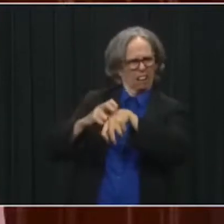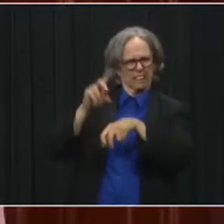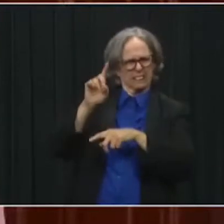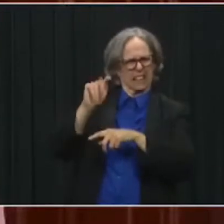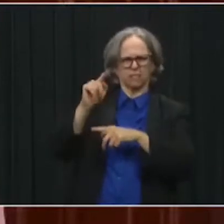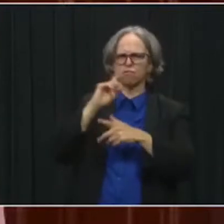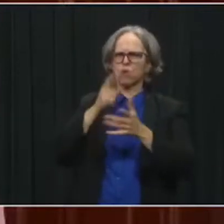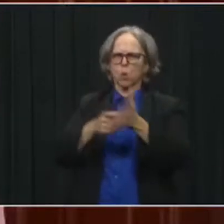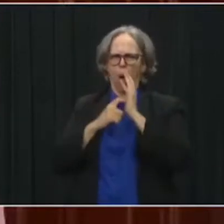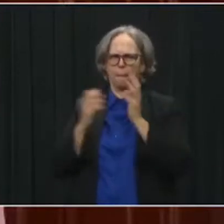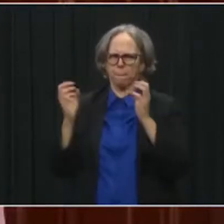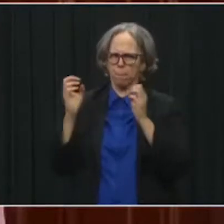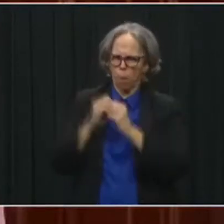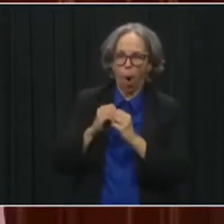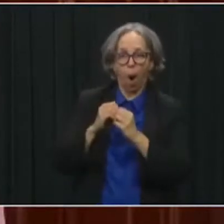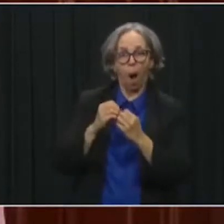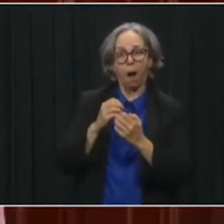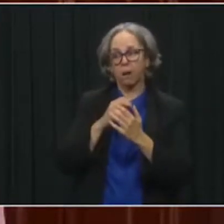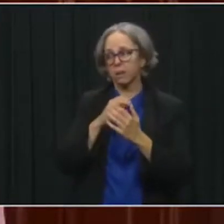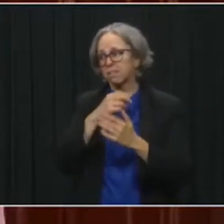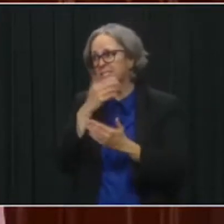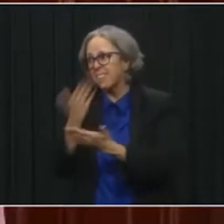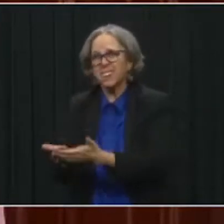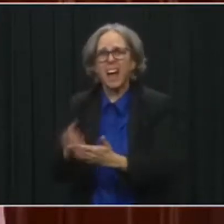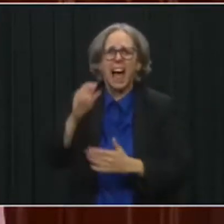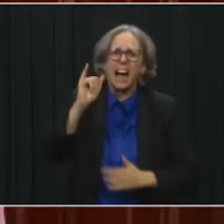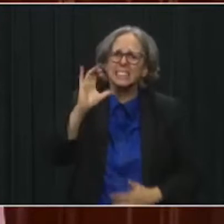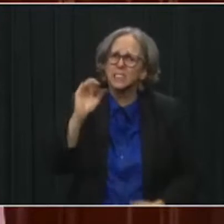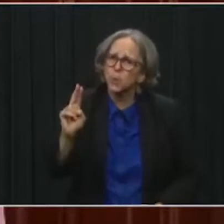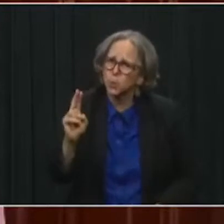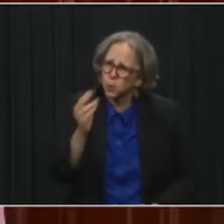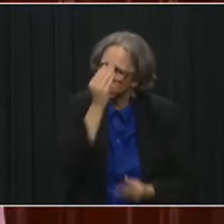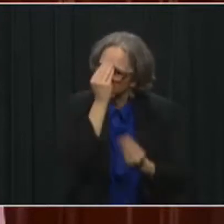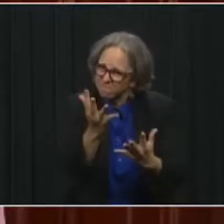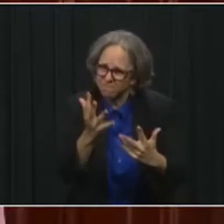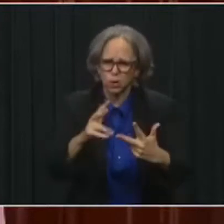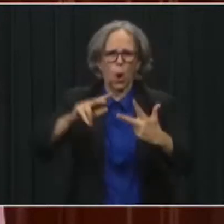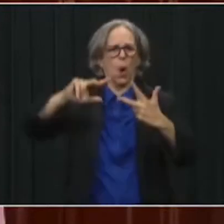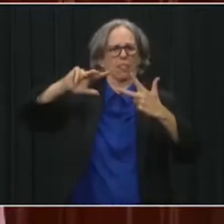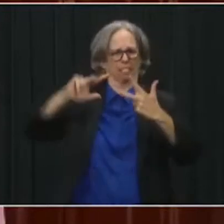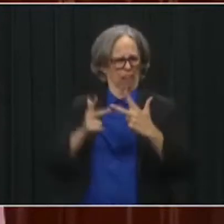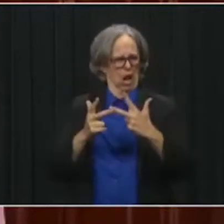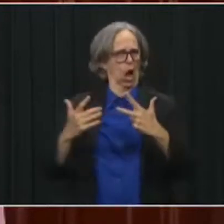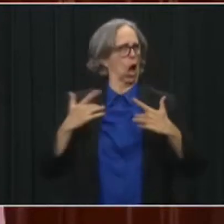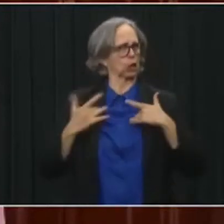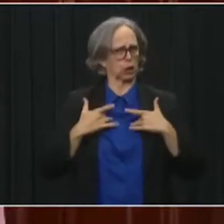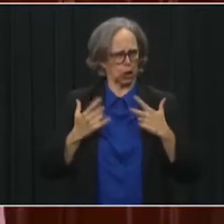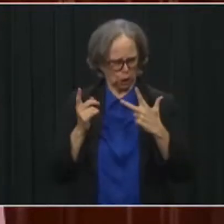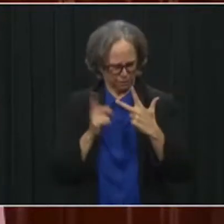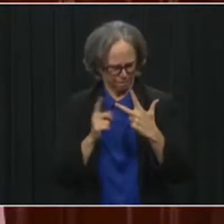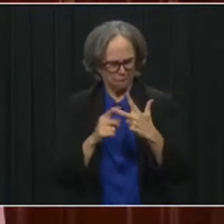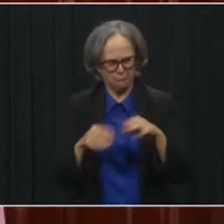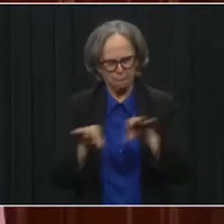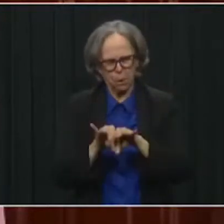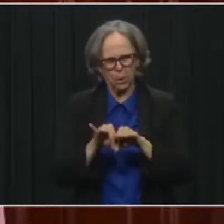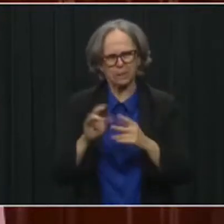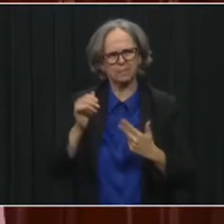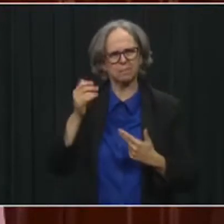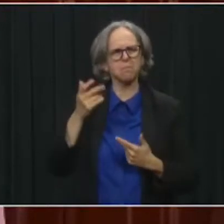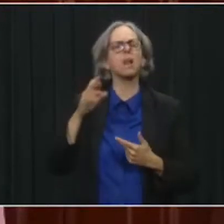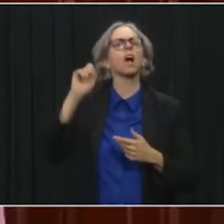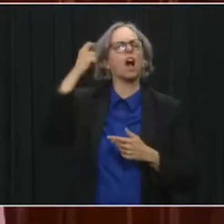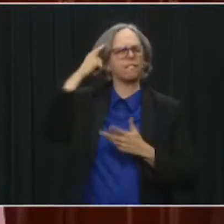Now, the third point, and the governor referenced this, is that there is mounting evidence that the viral